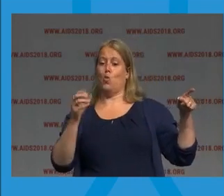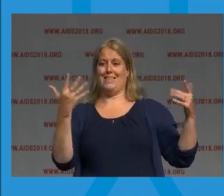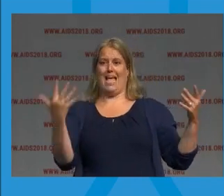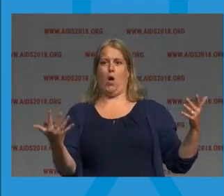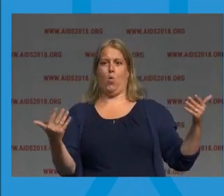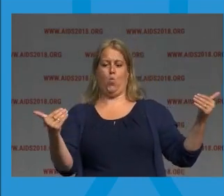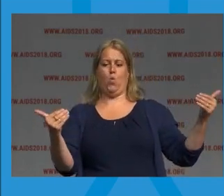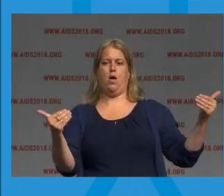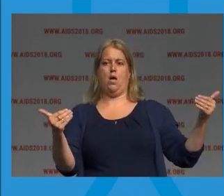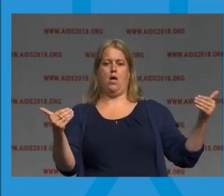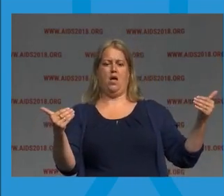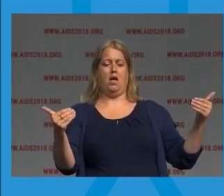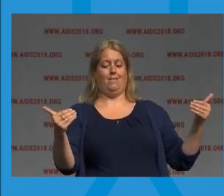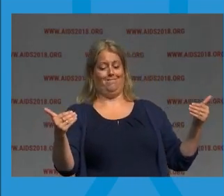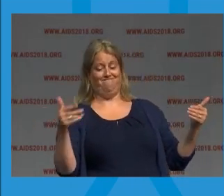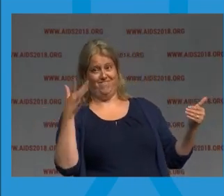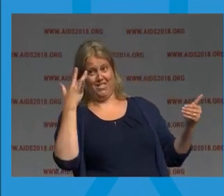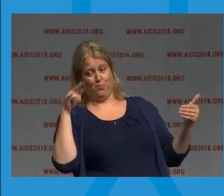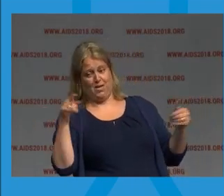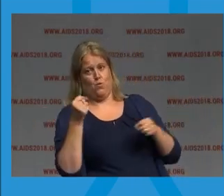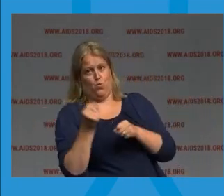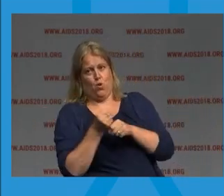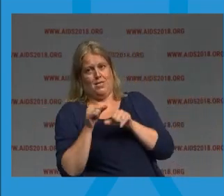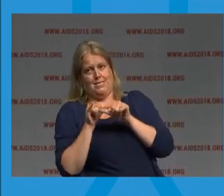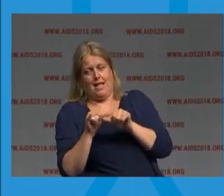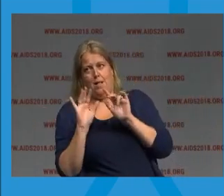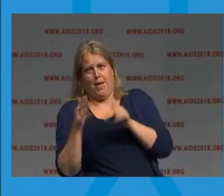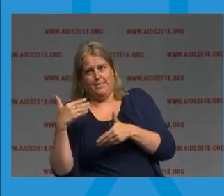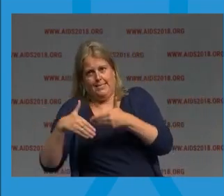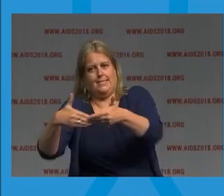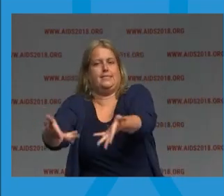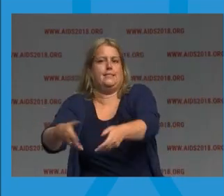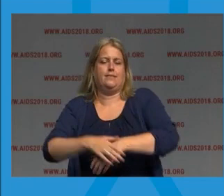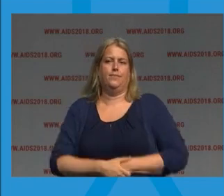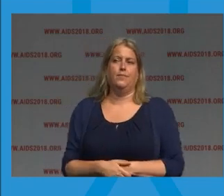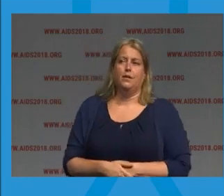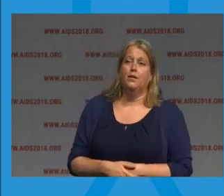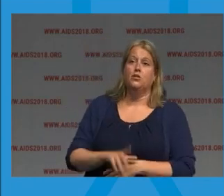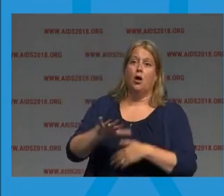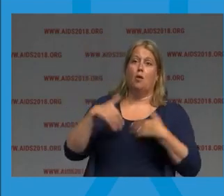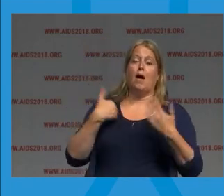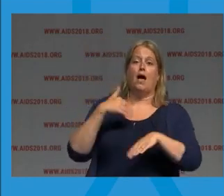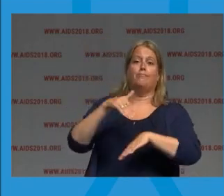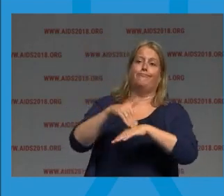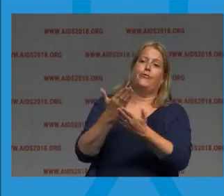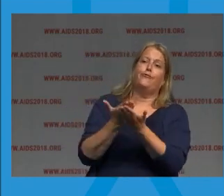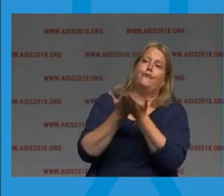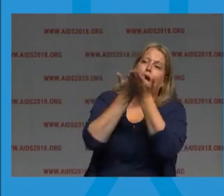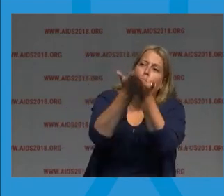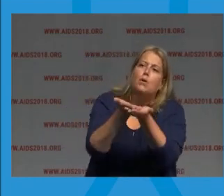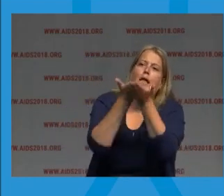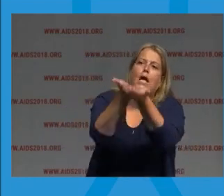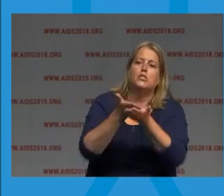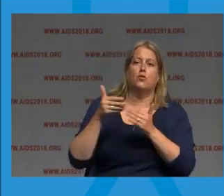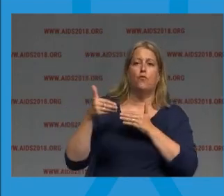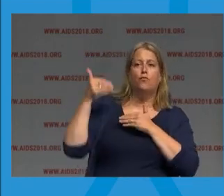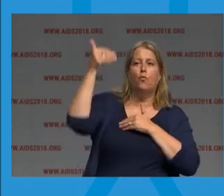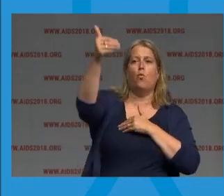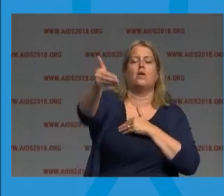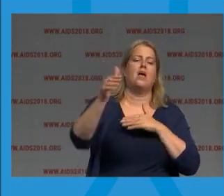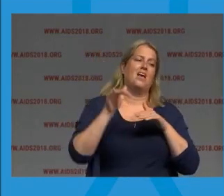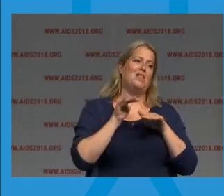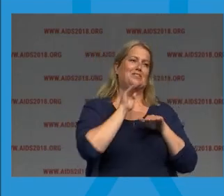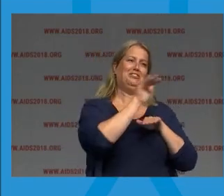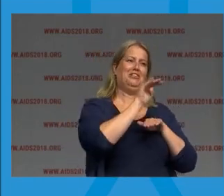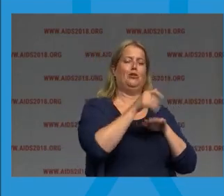saying work still needs to be done. So what are my recommendations going forward? I will start with the donors